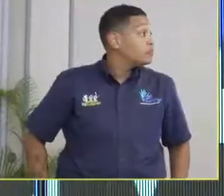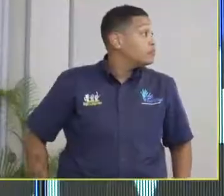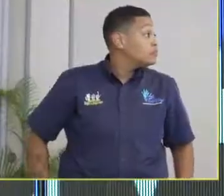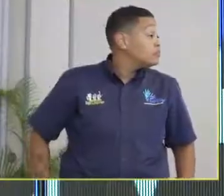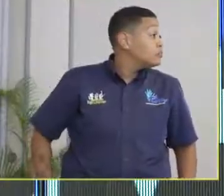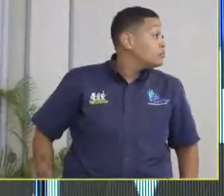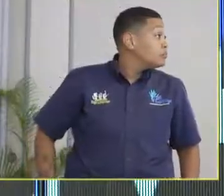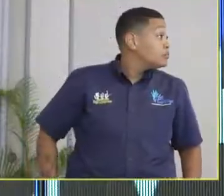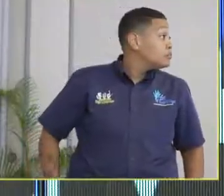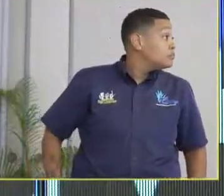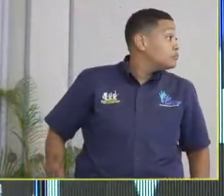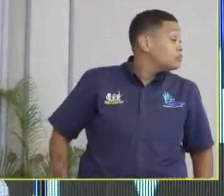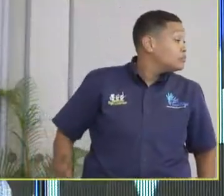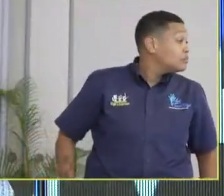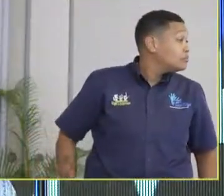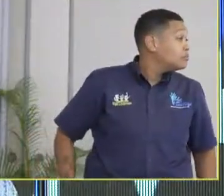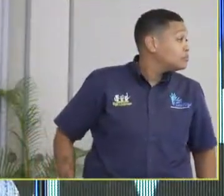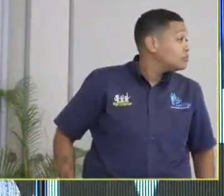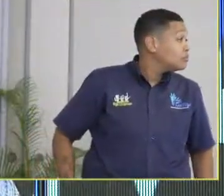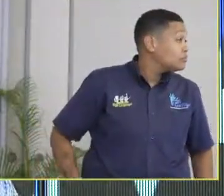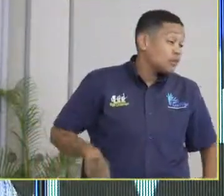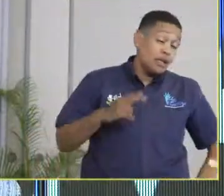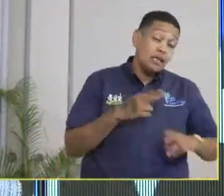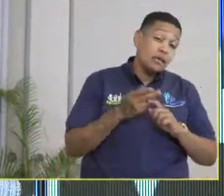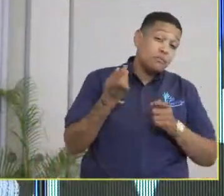the name now because their name has changed.